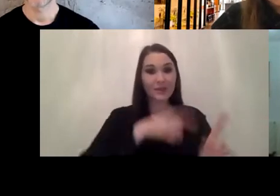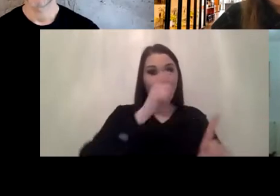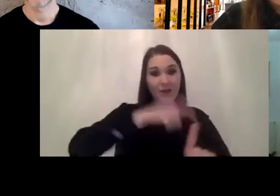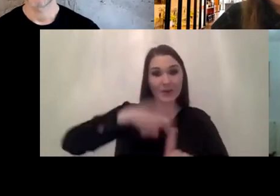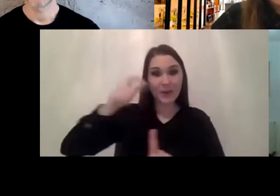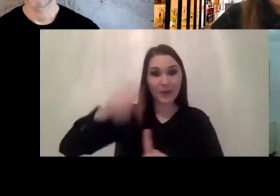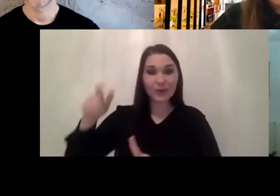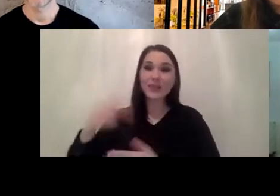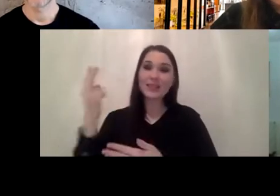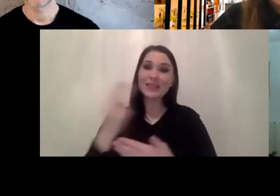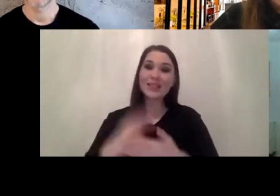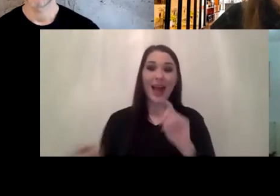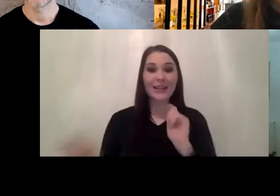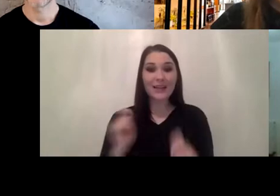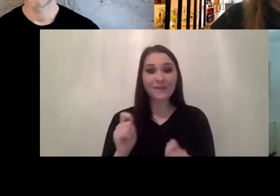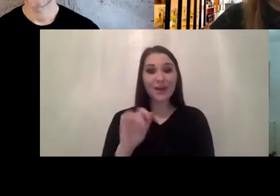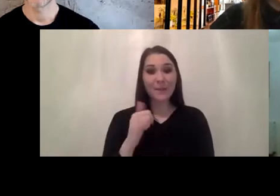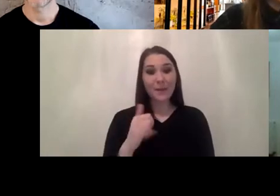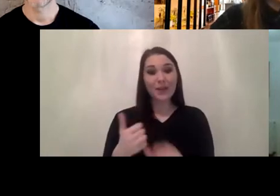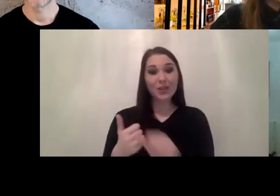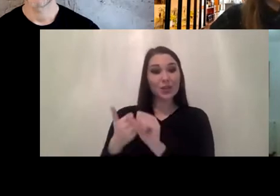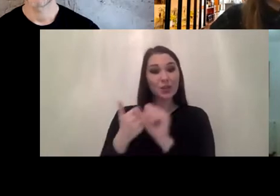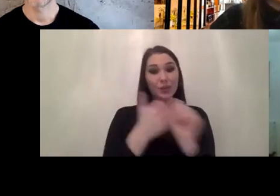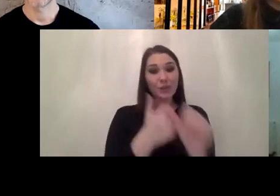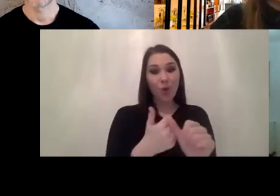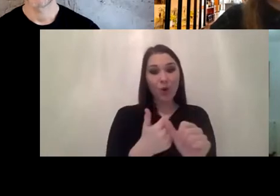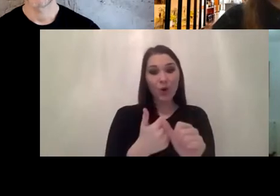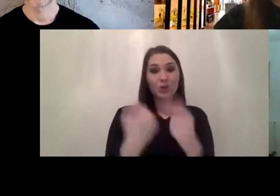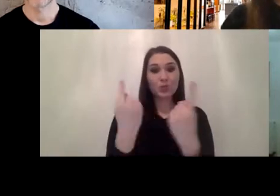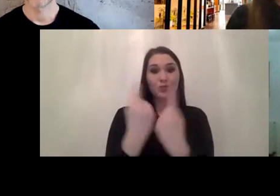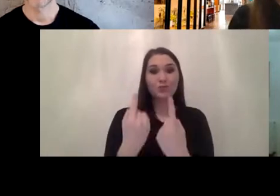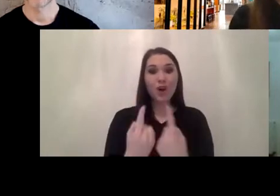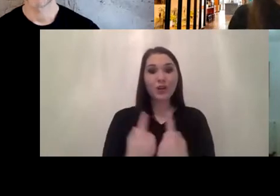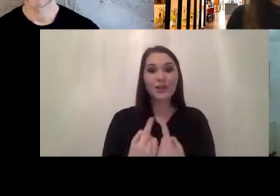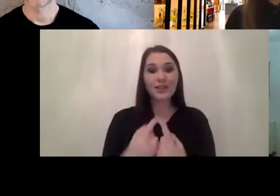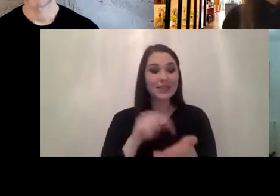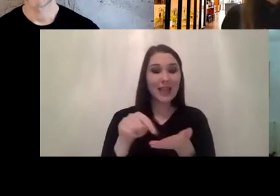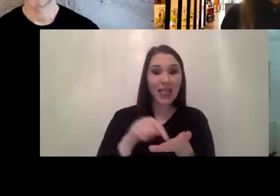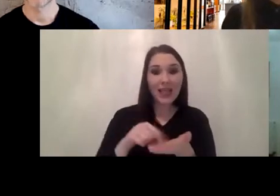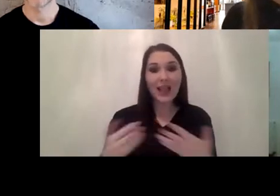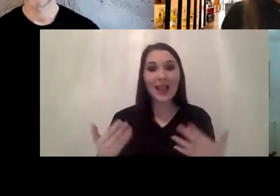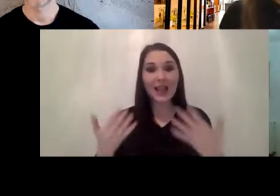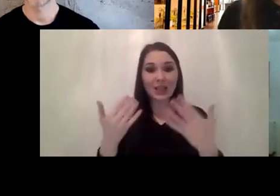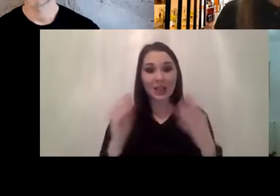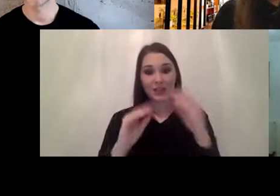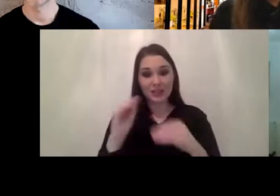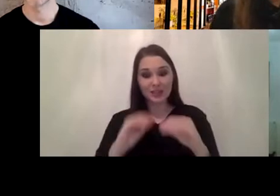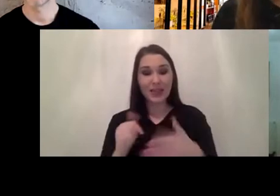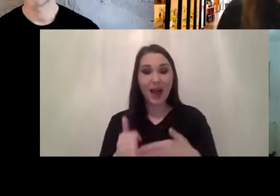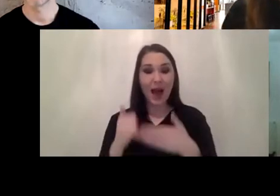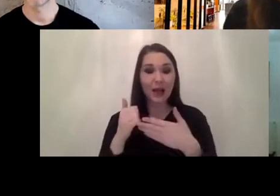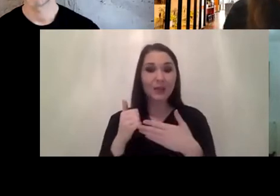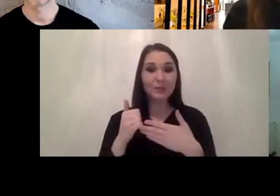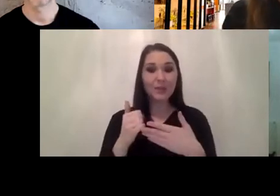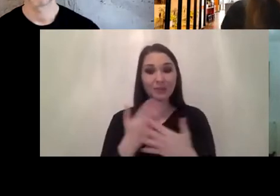as well. You know, maybe we need to support them all with, you know, products such as, you know, calculators to help them estimate how